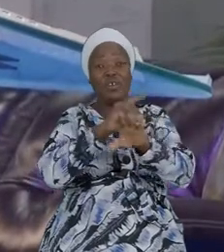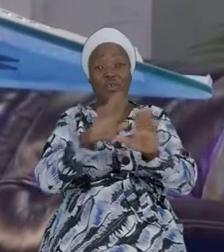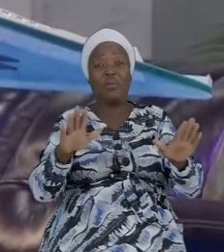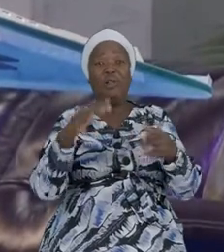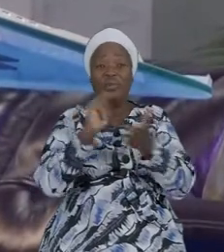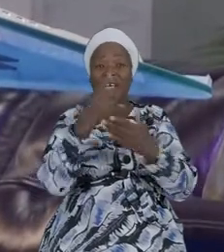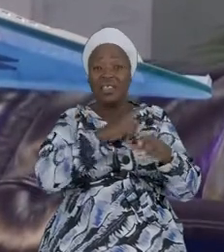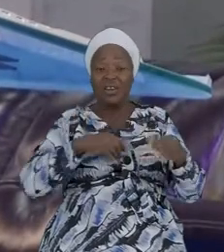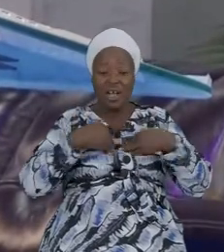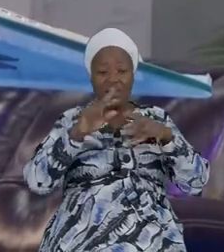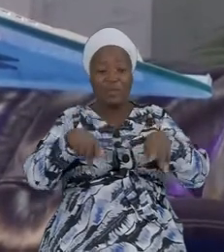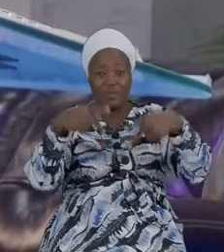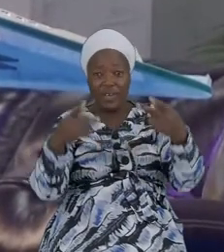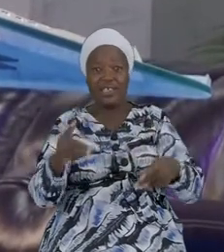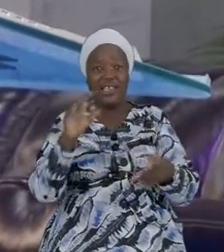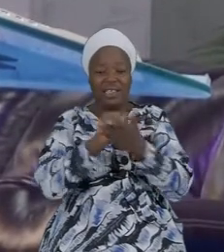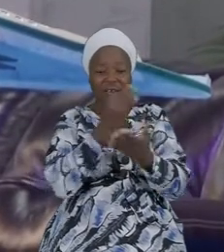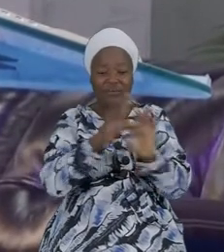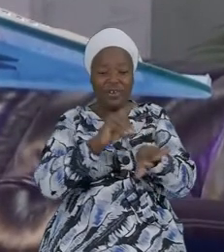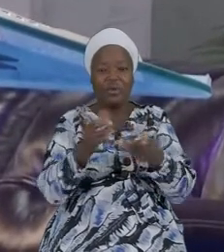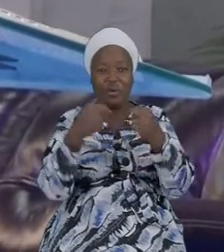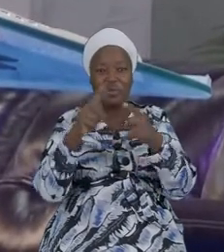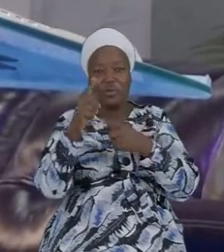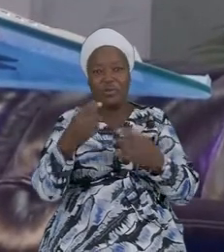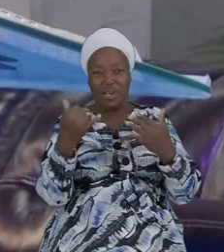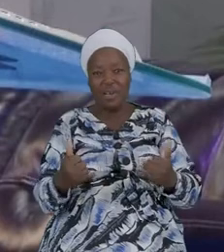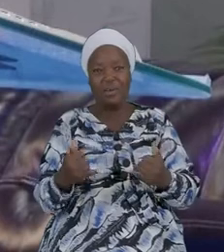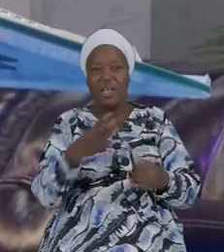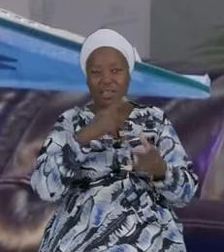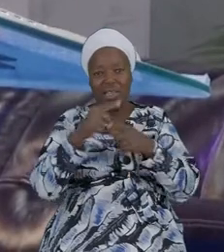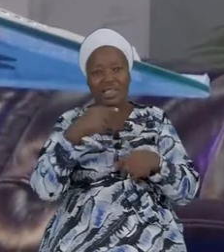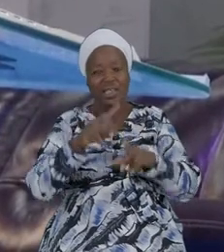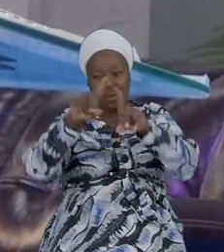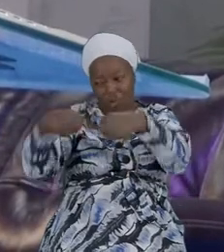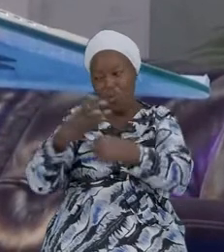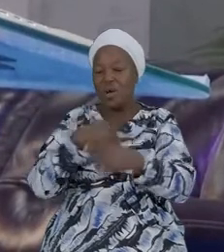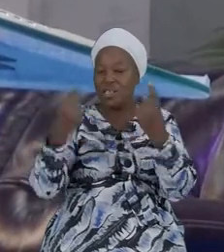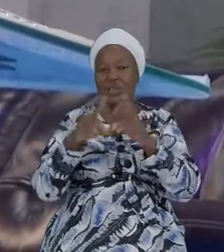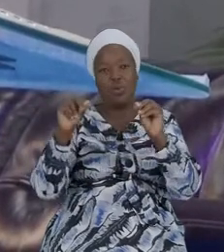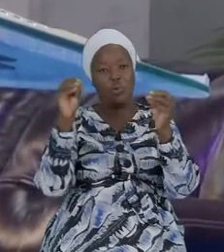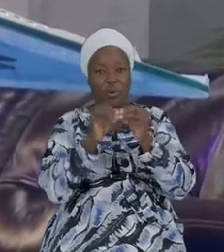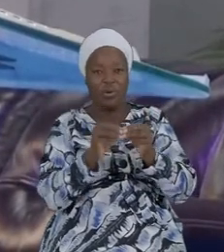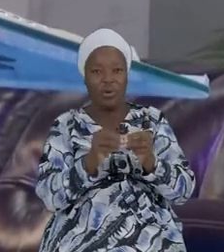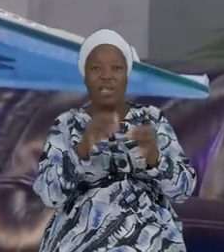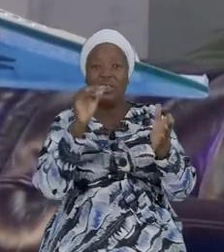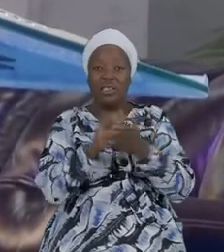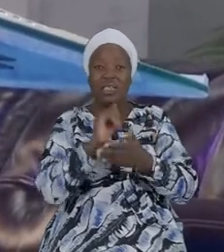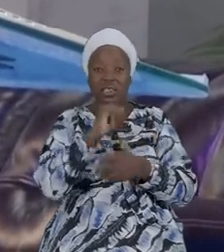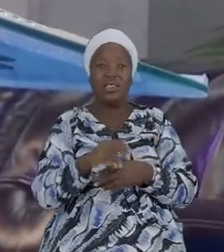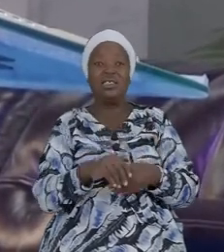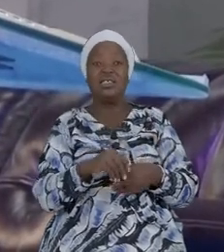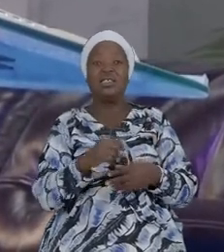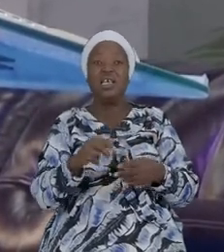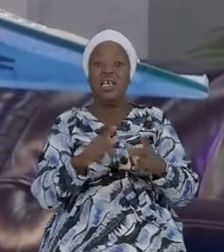the Lord has provided, that freedom comes to you. Then he says, go and sin no more. That's